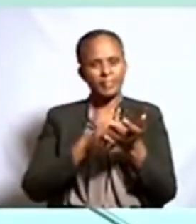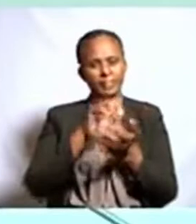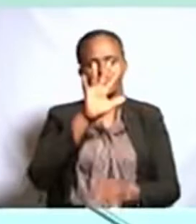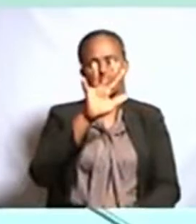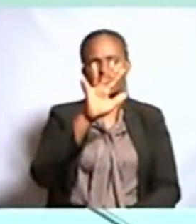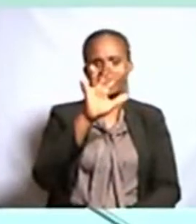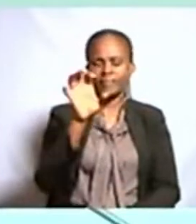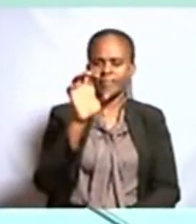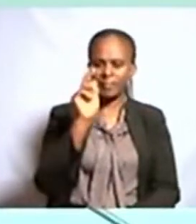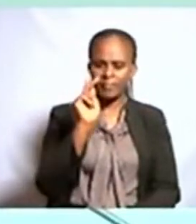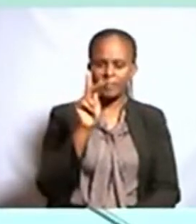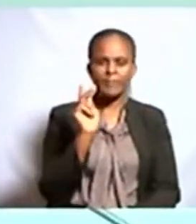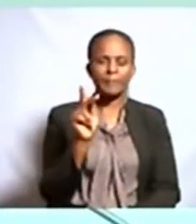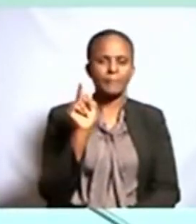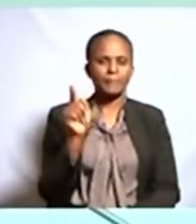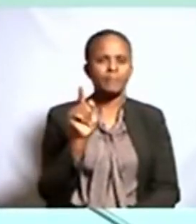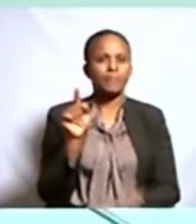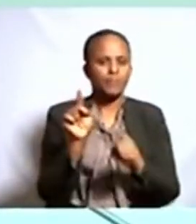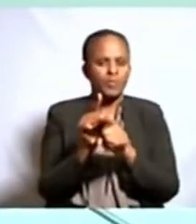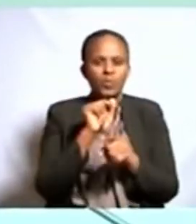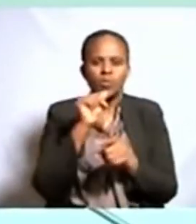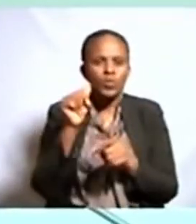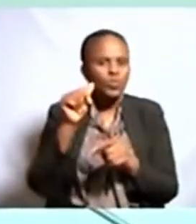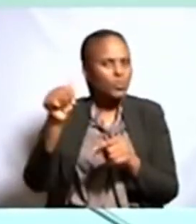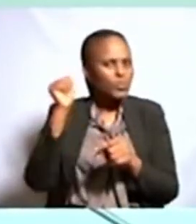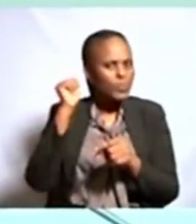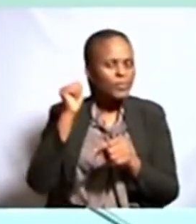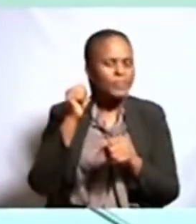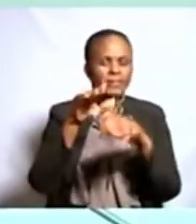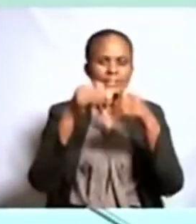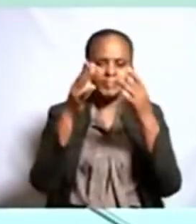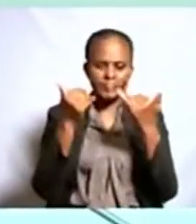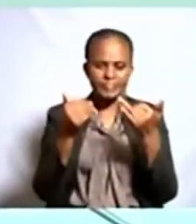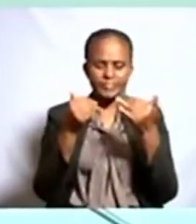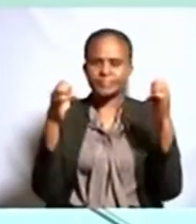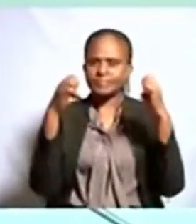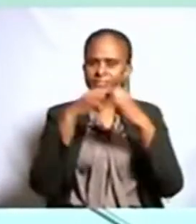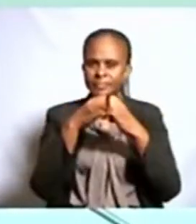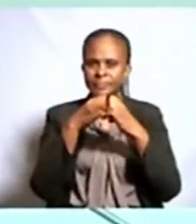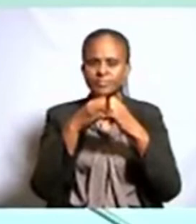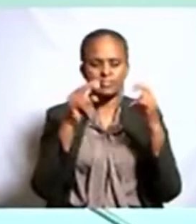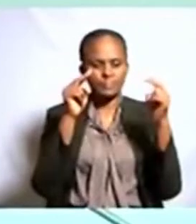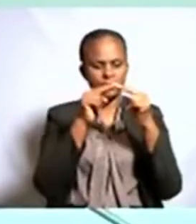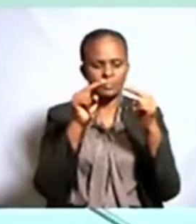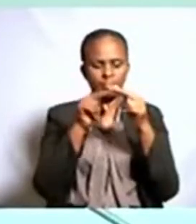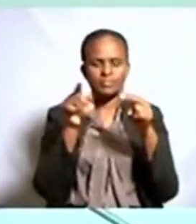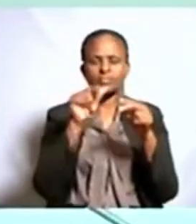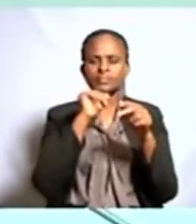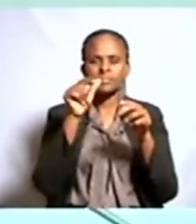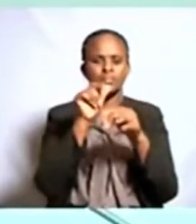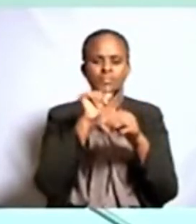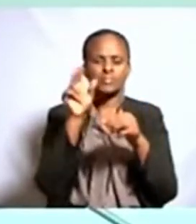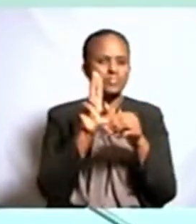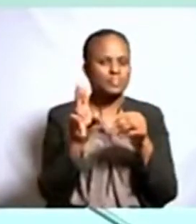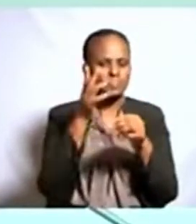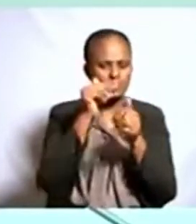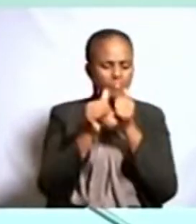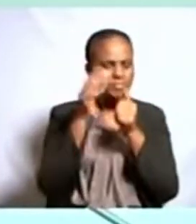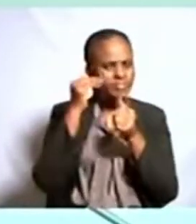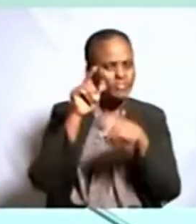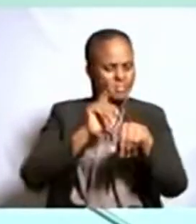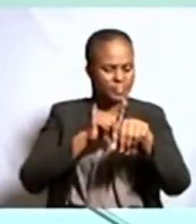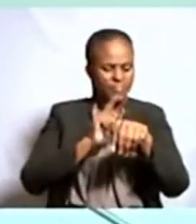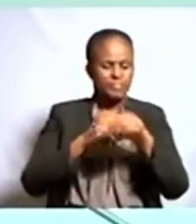5,360,500 kwacha. Despite no objection being granted by the bank, the contract was not executed due to